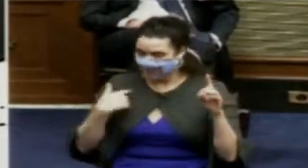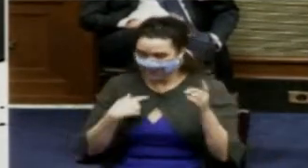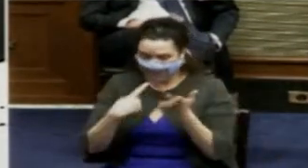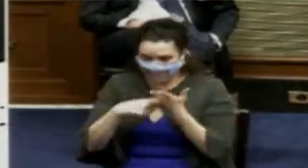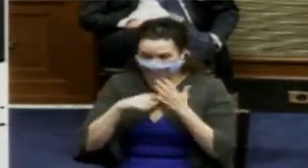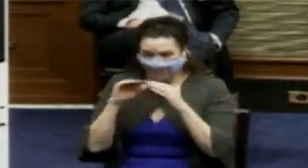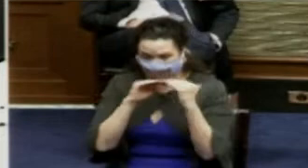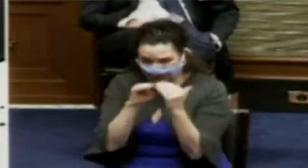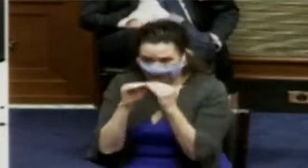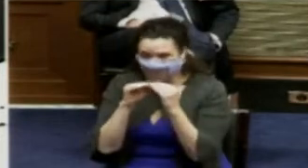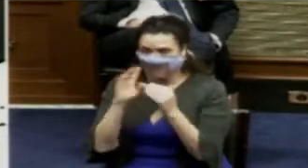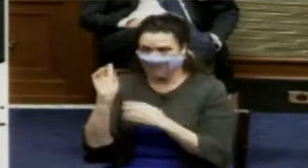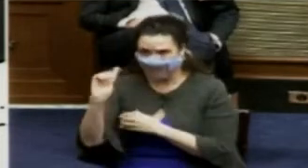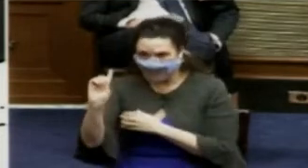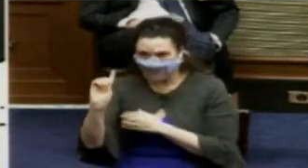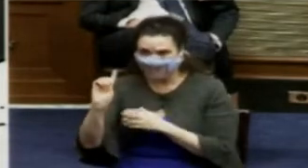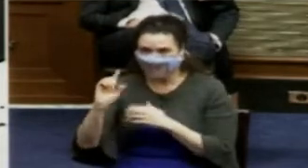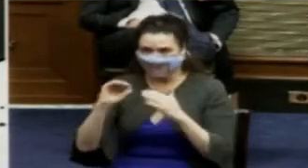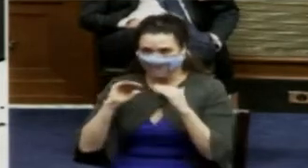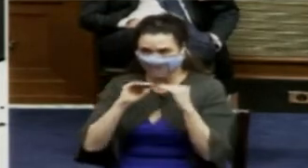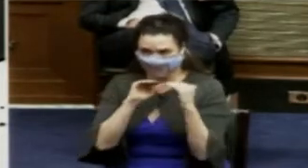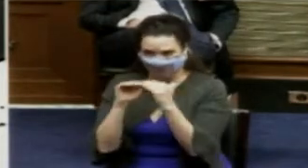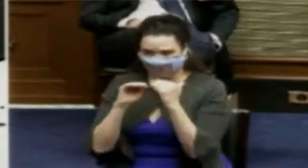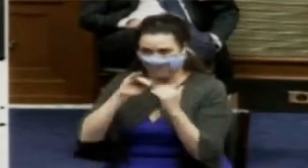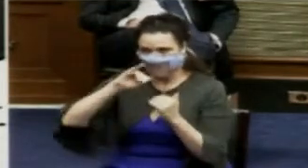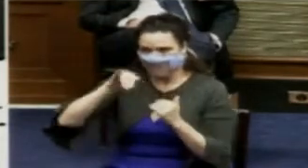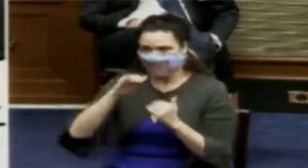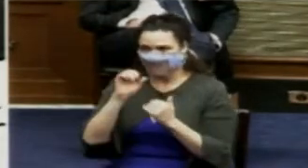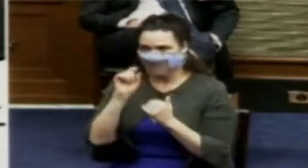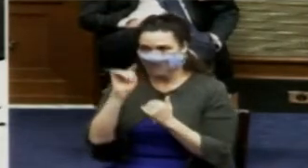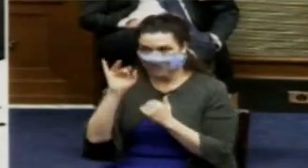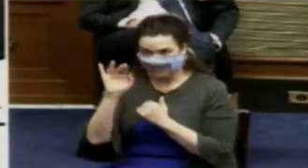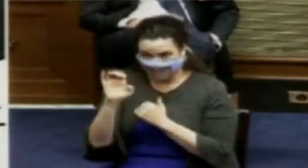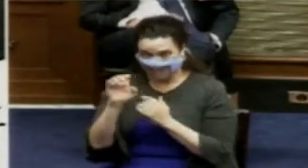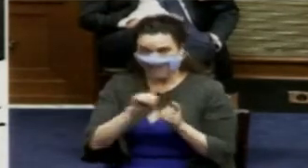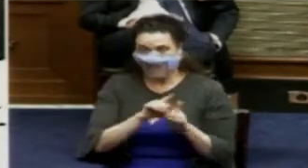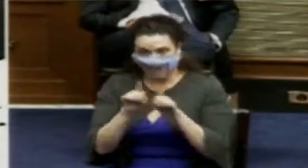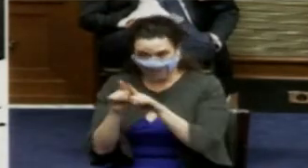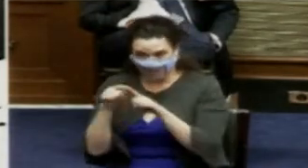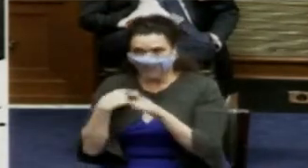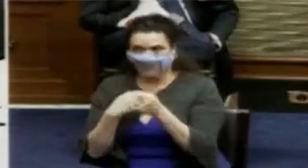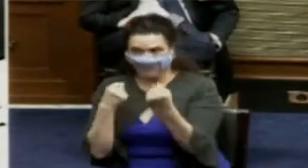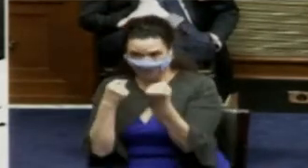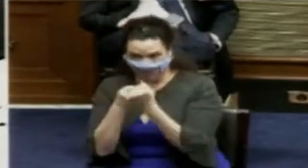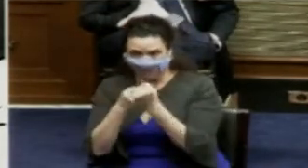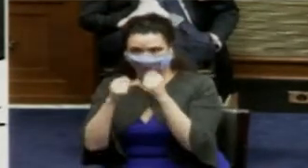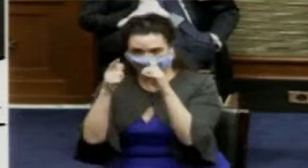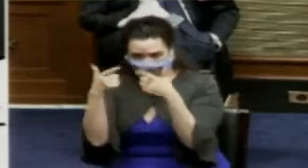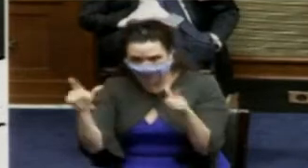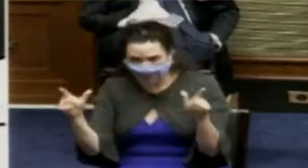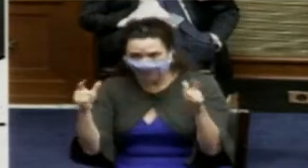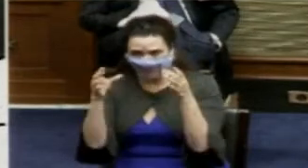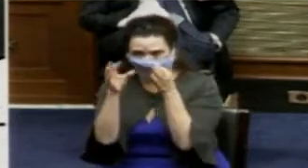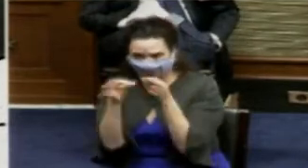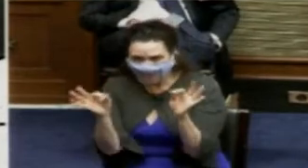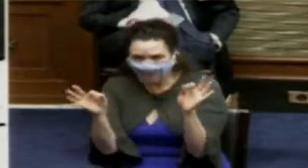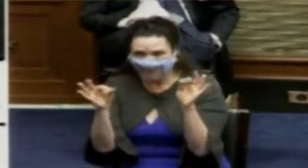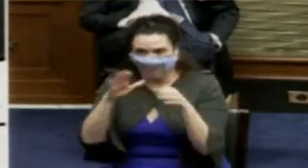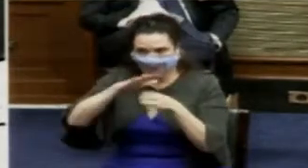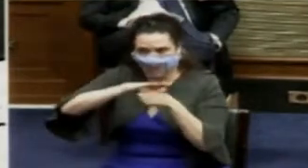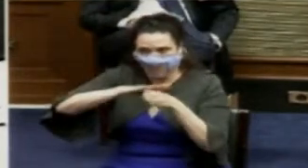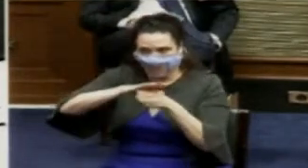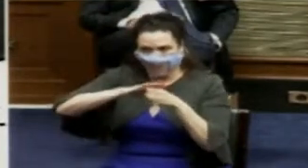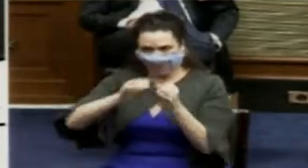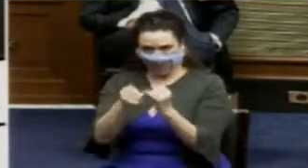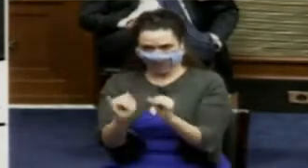and justice, but we also support the principles of liberty and freedom and local autonomy.